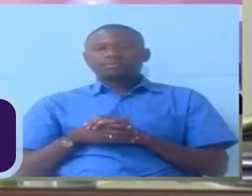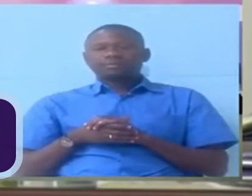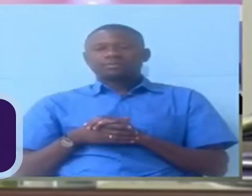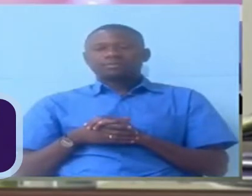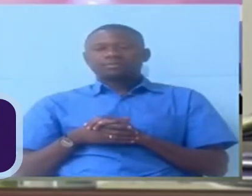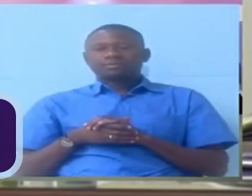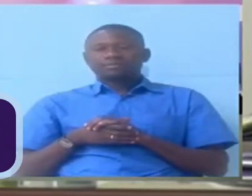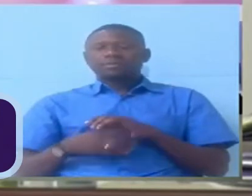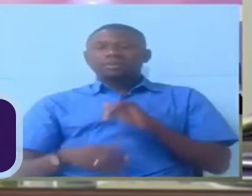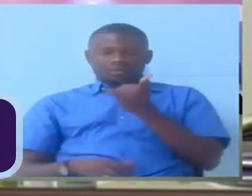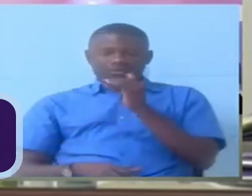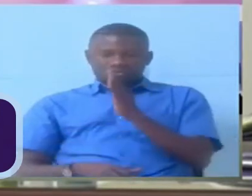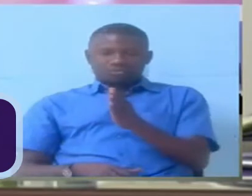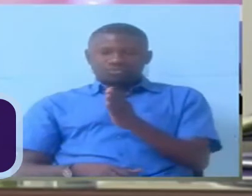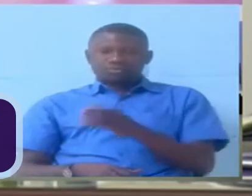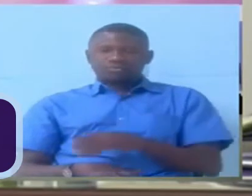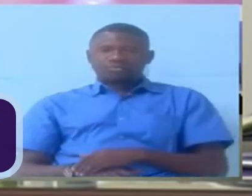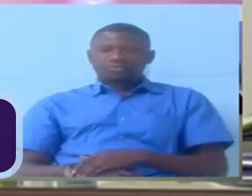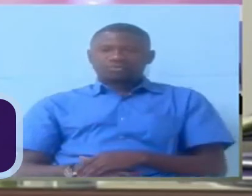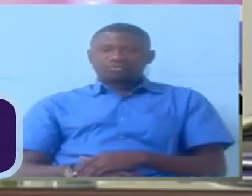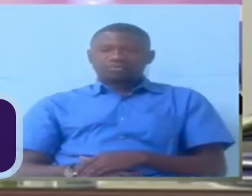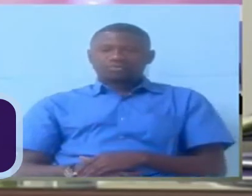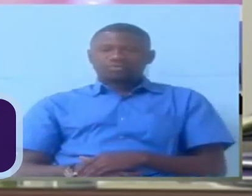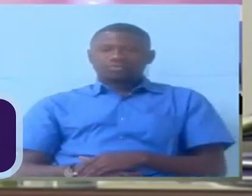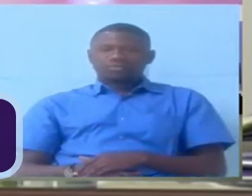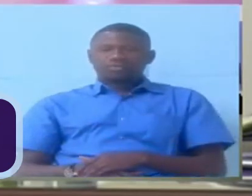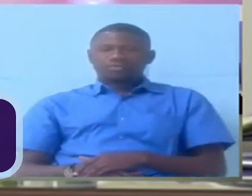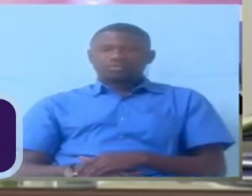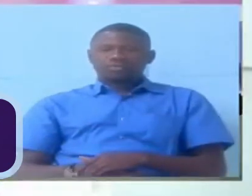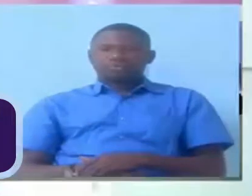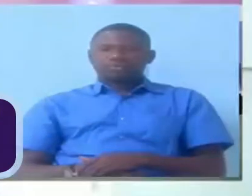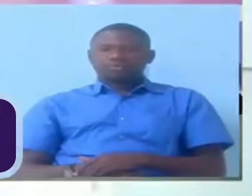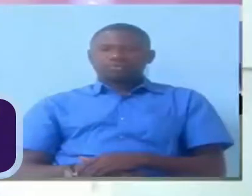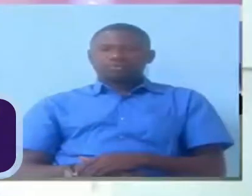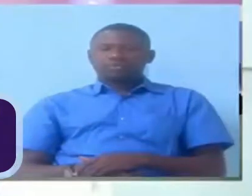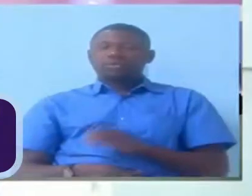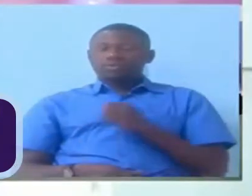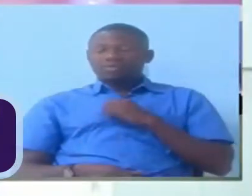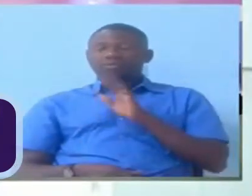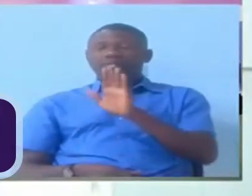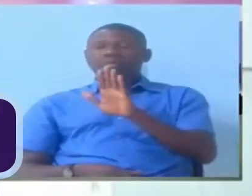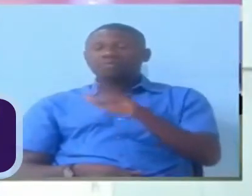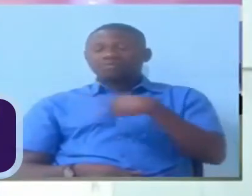That's why I said This is not necessarily in reference to you